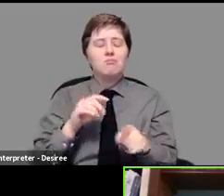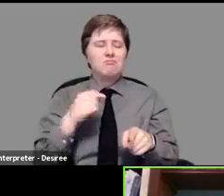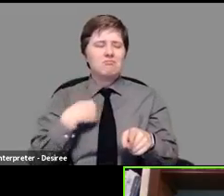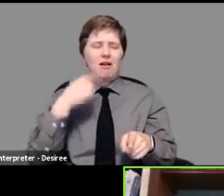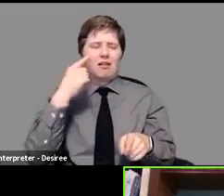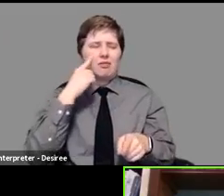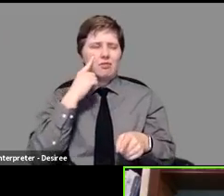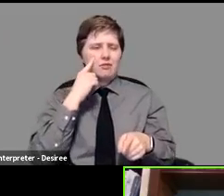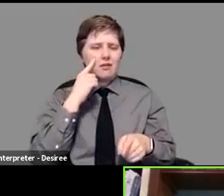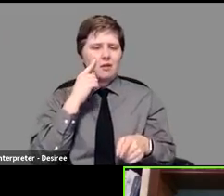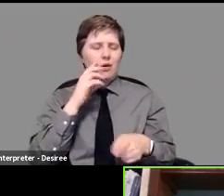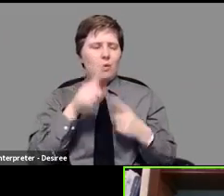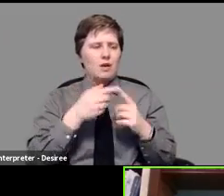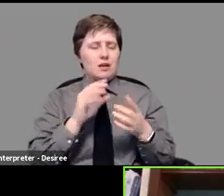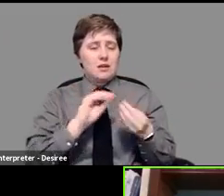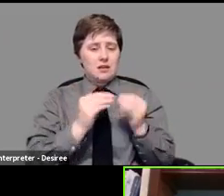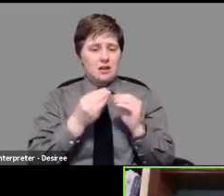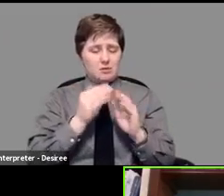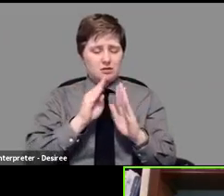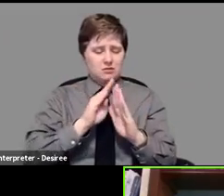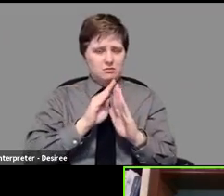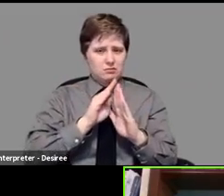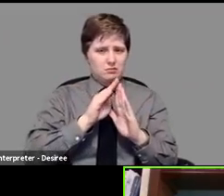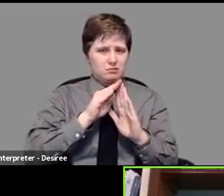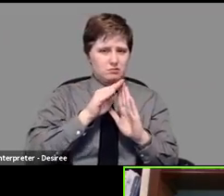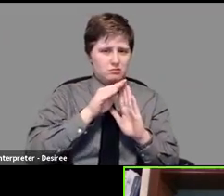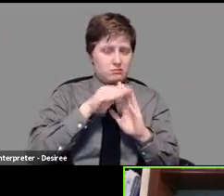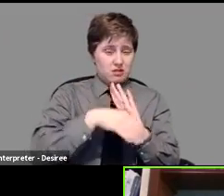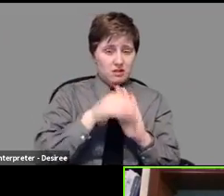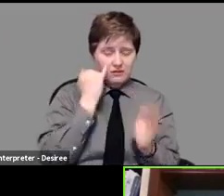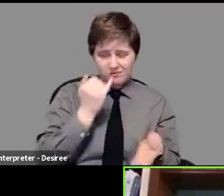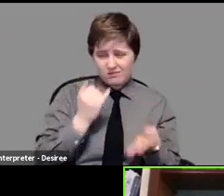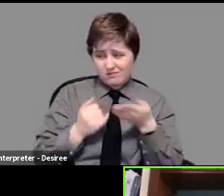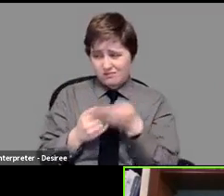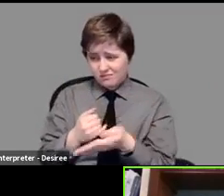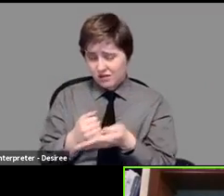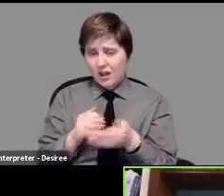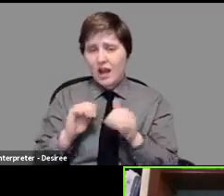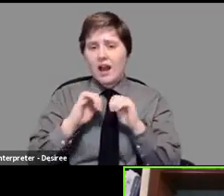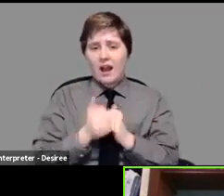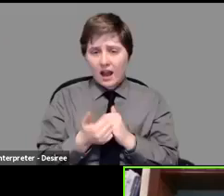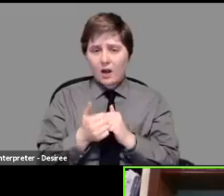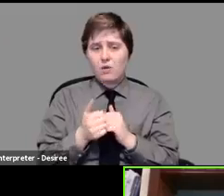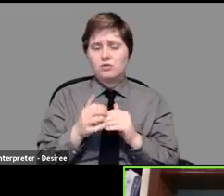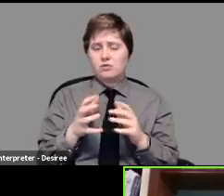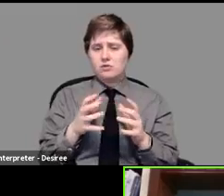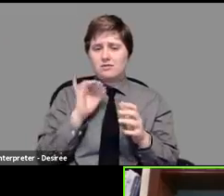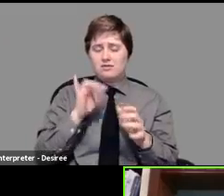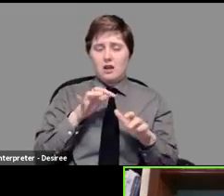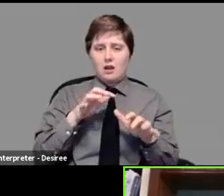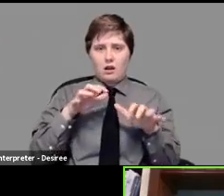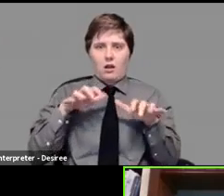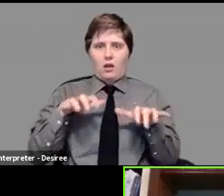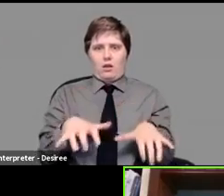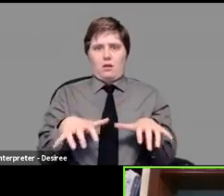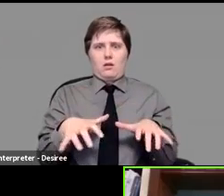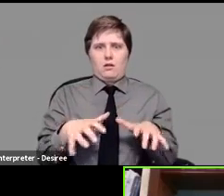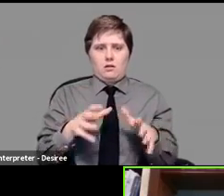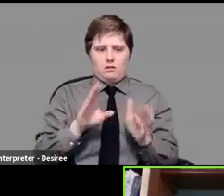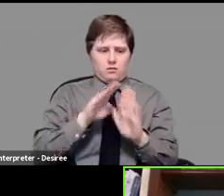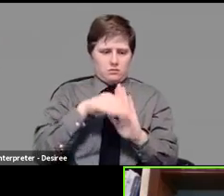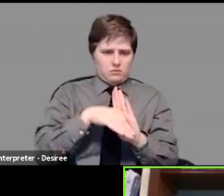to fall, and honestly, when you can present to them a way to absorb that shock, and then you